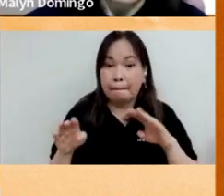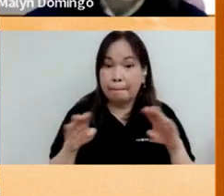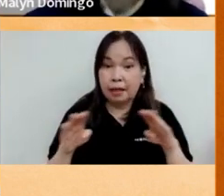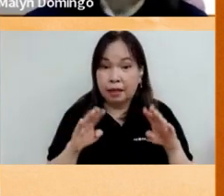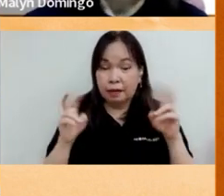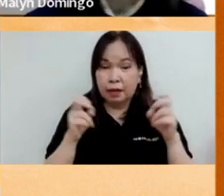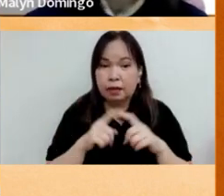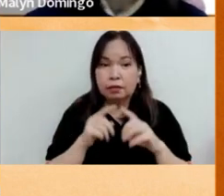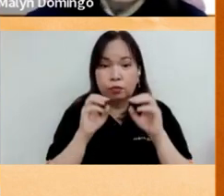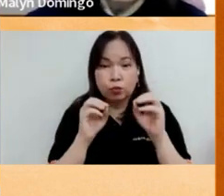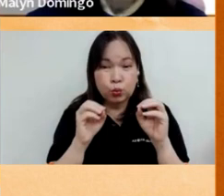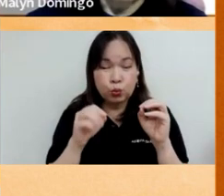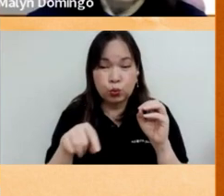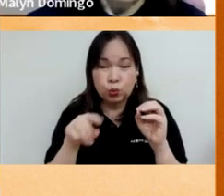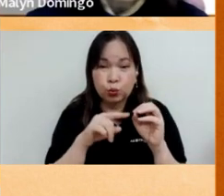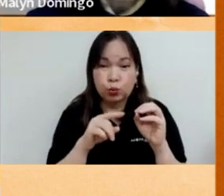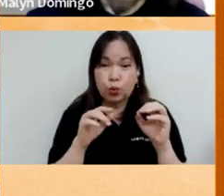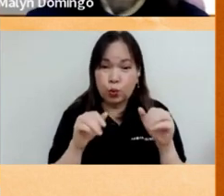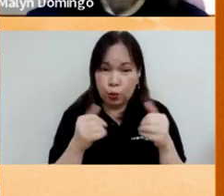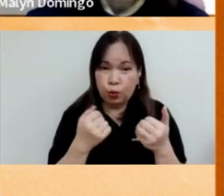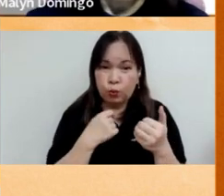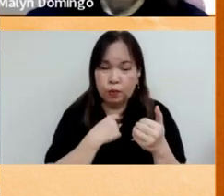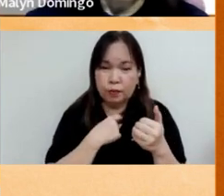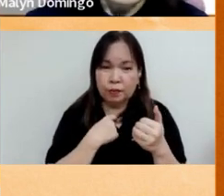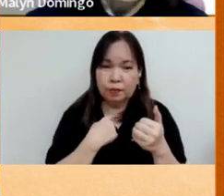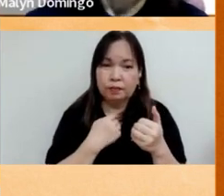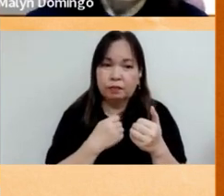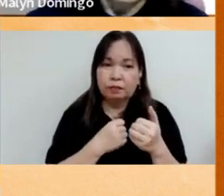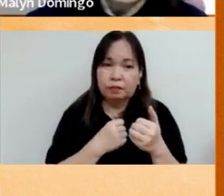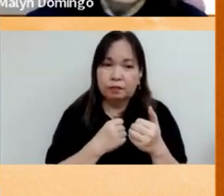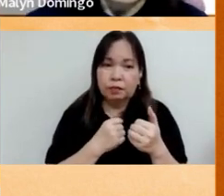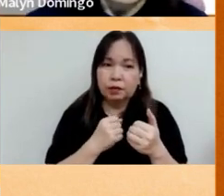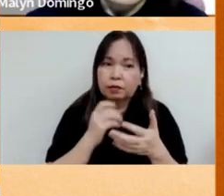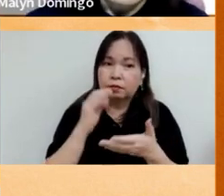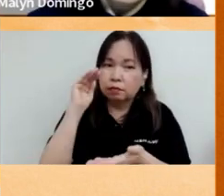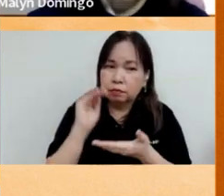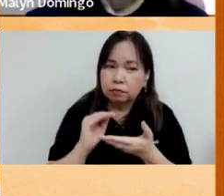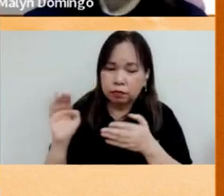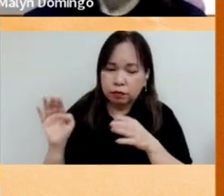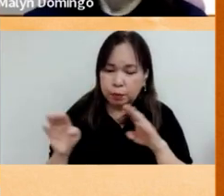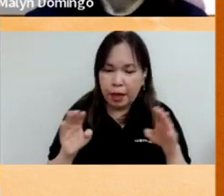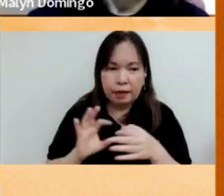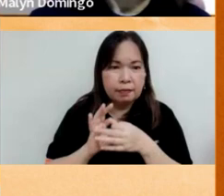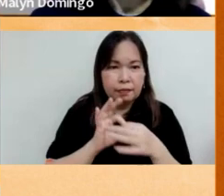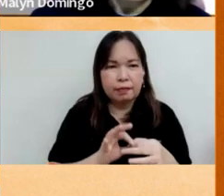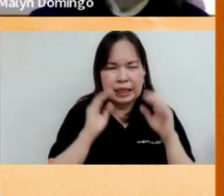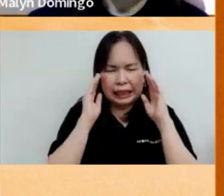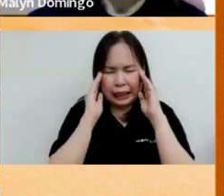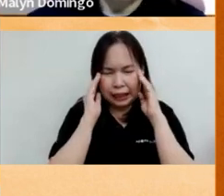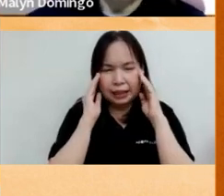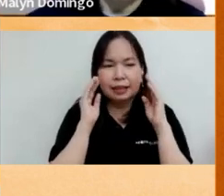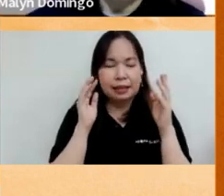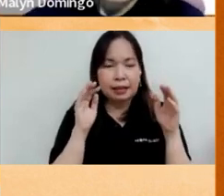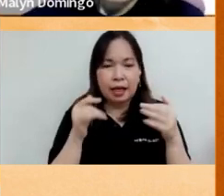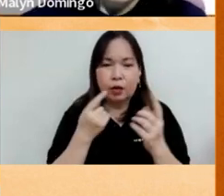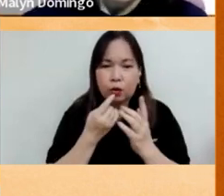techniques to reduce the behaviors linked with anxiety disorders. And this is done through